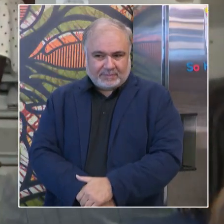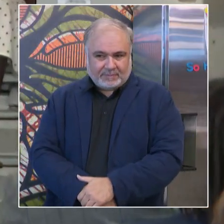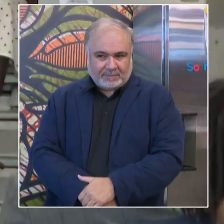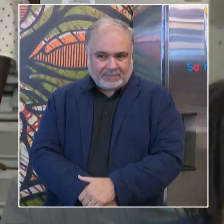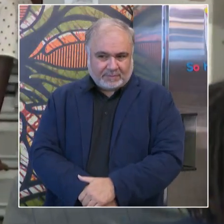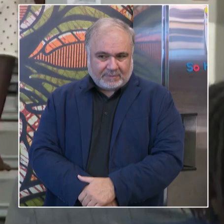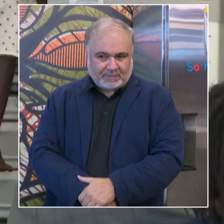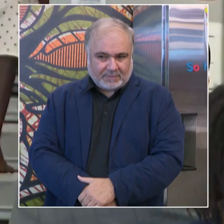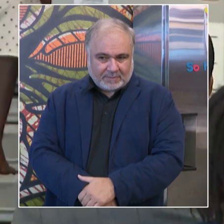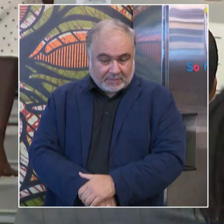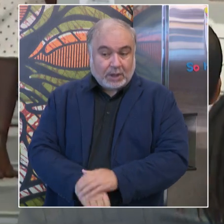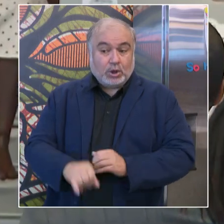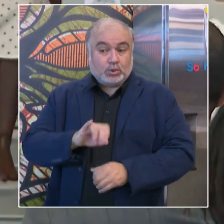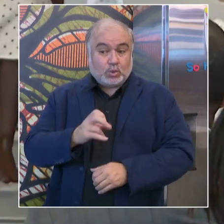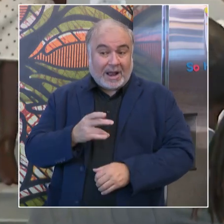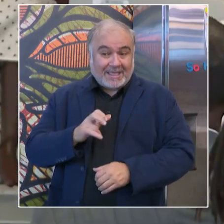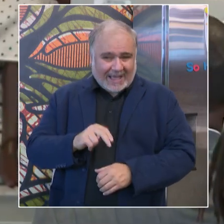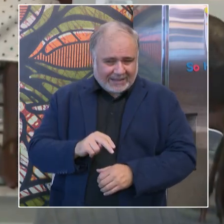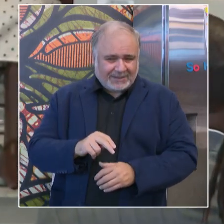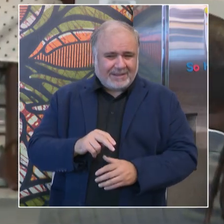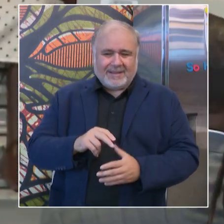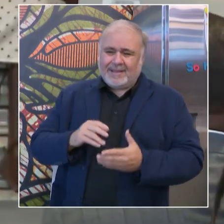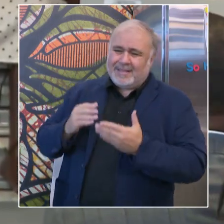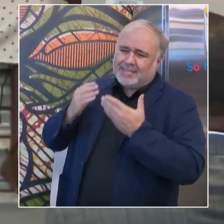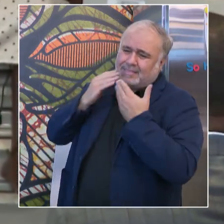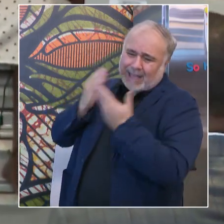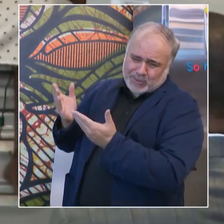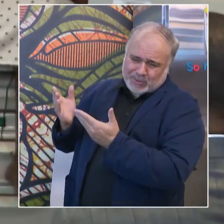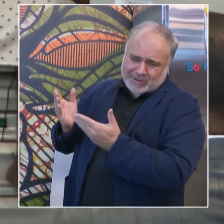All right, thank you so much for the introduction, Jenny.